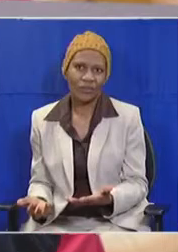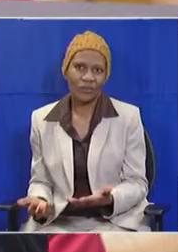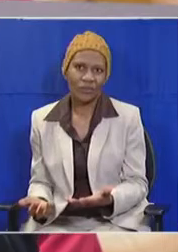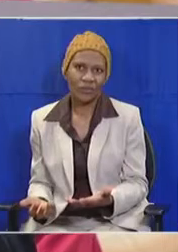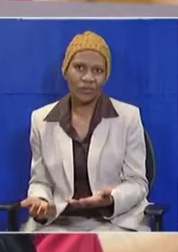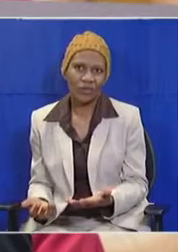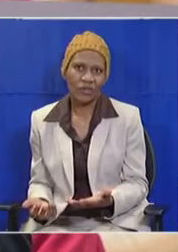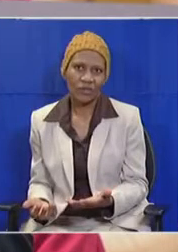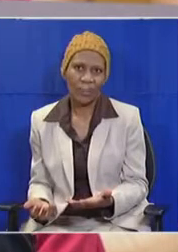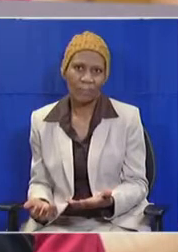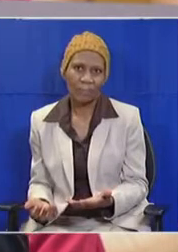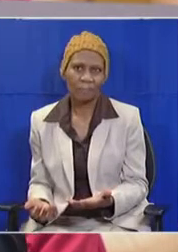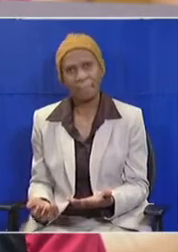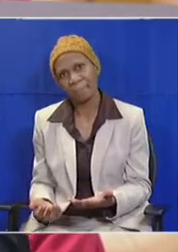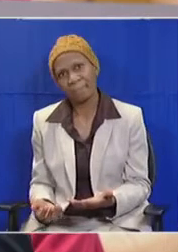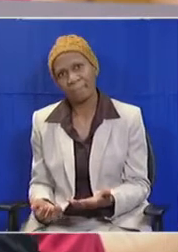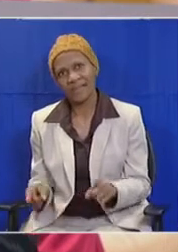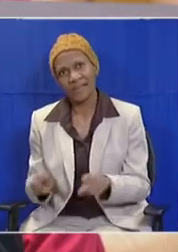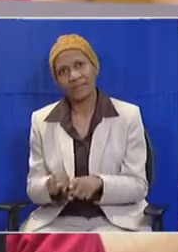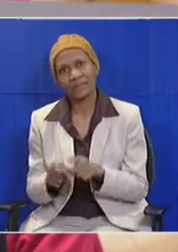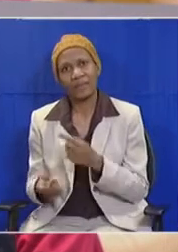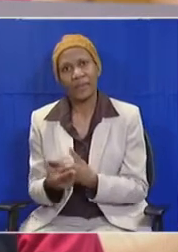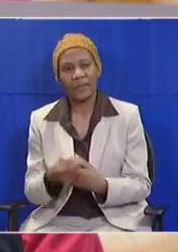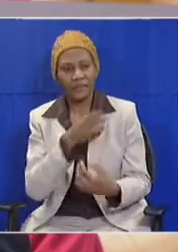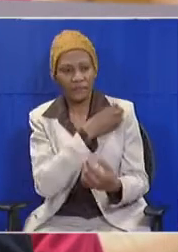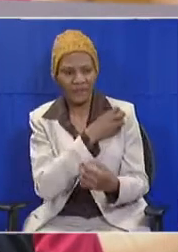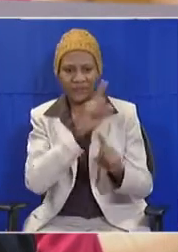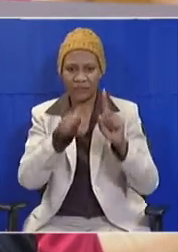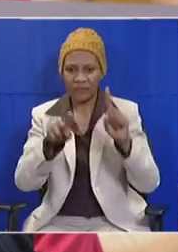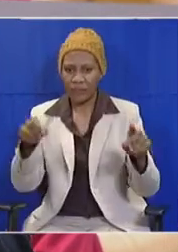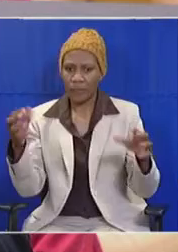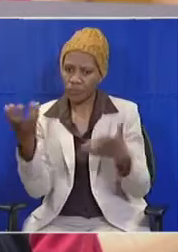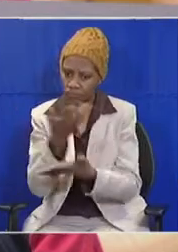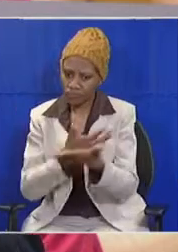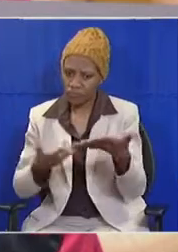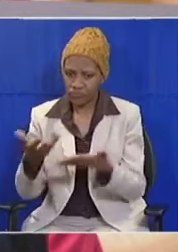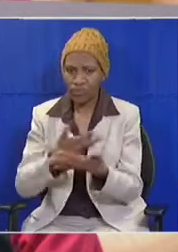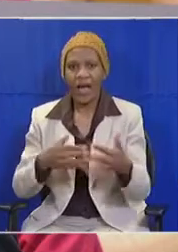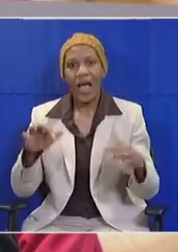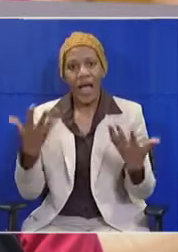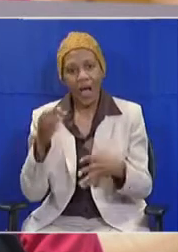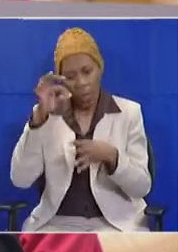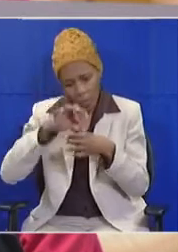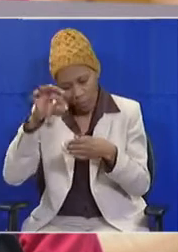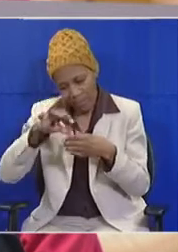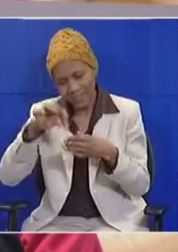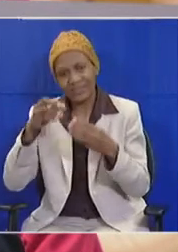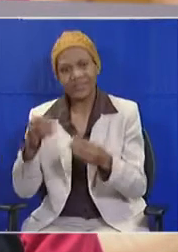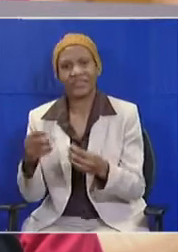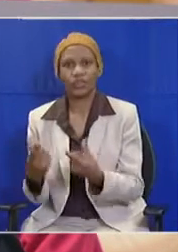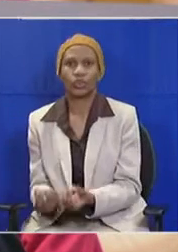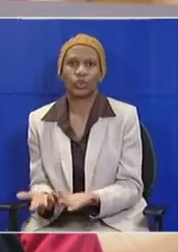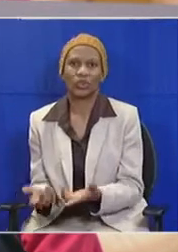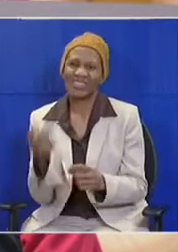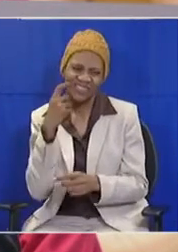has there been any discussion between you and the Minister of Trade and Industry and Agriculture on the cultivation of hemp, which is a much easier product to grow